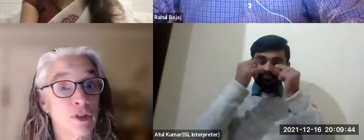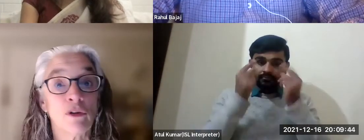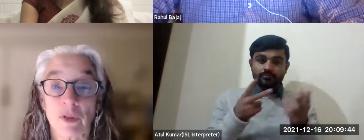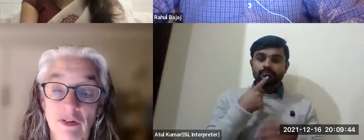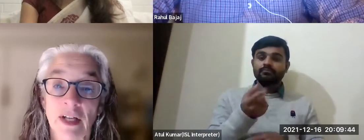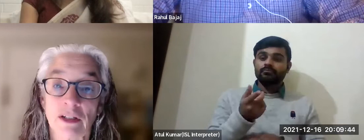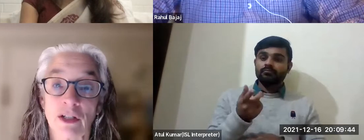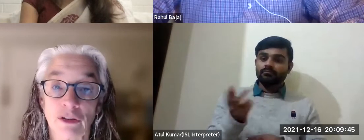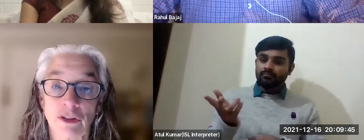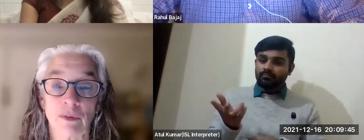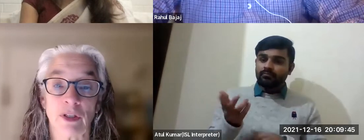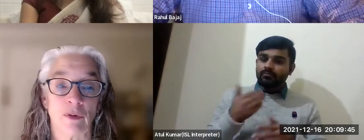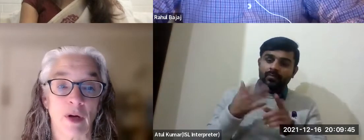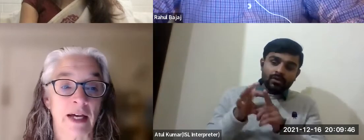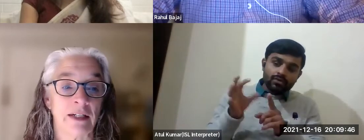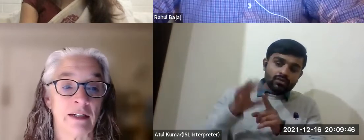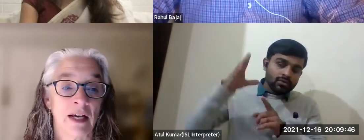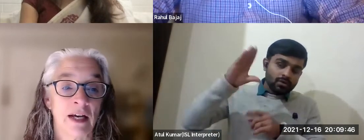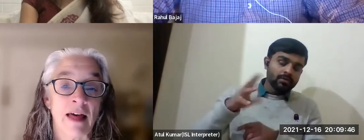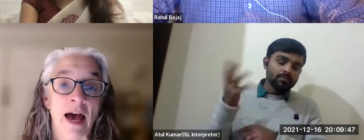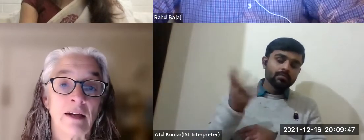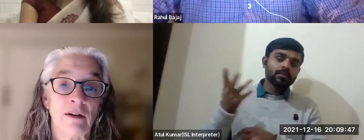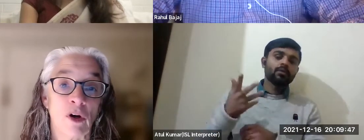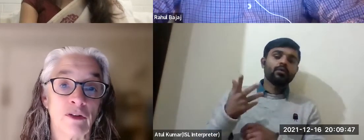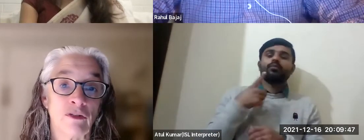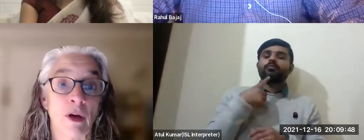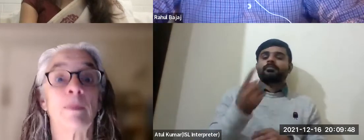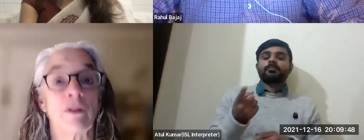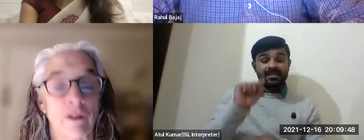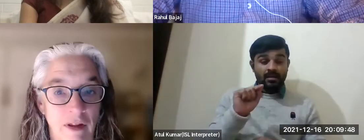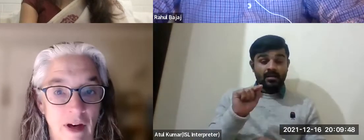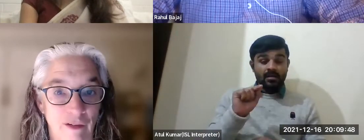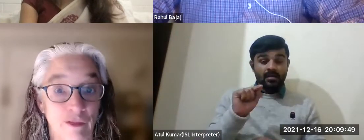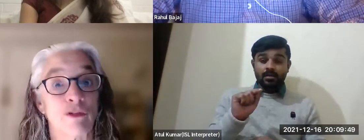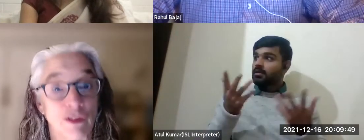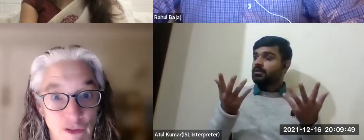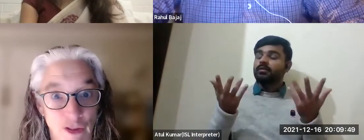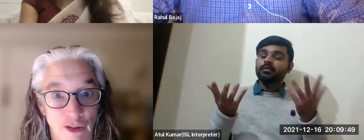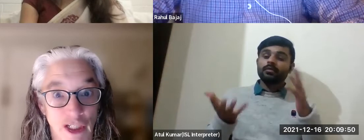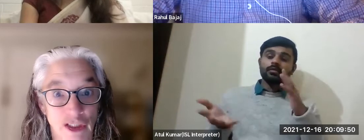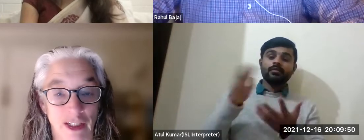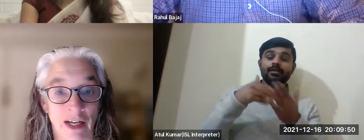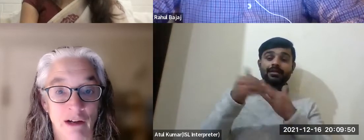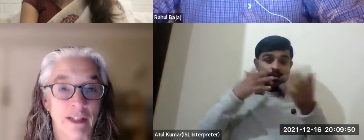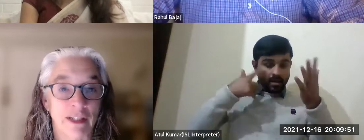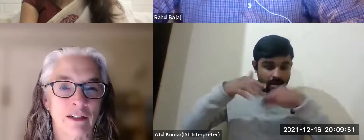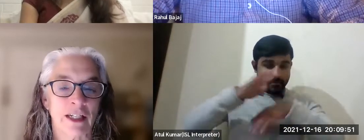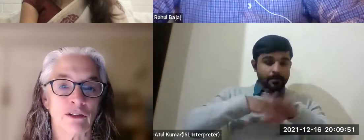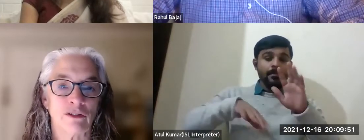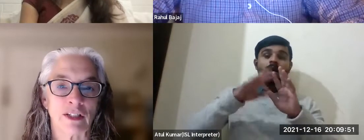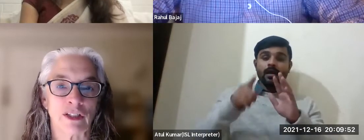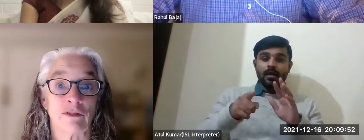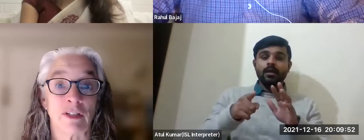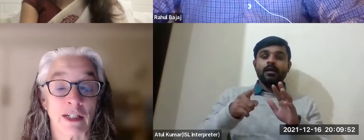said, sure, we'll sit down and negotiate with you. And that was the birth of structured negotiation right there